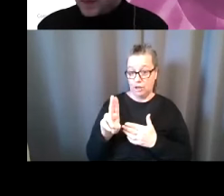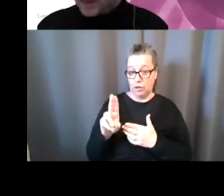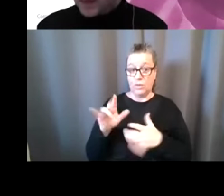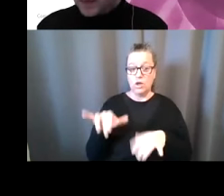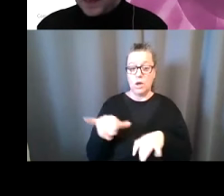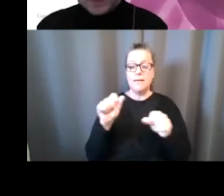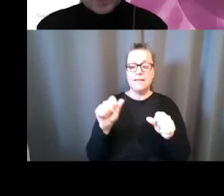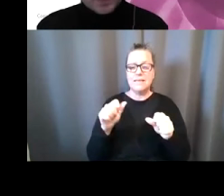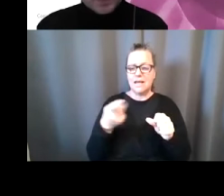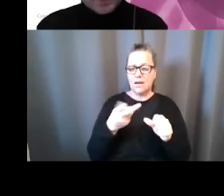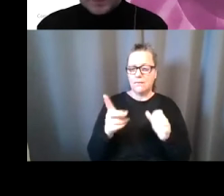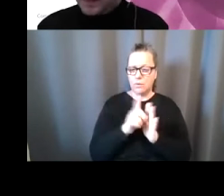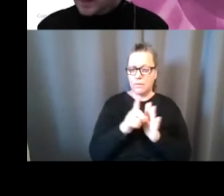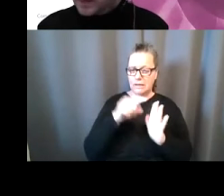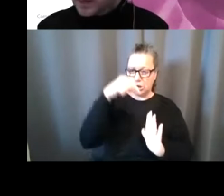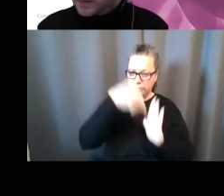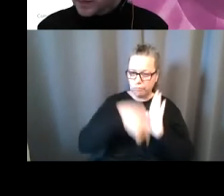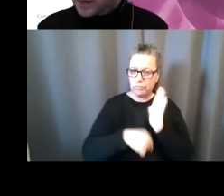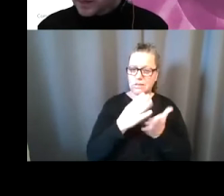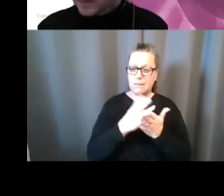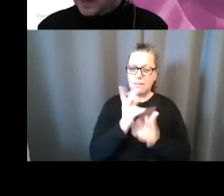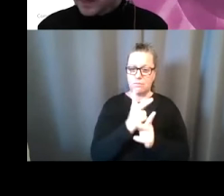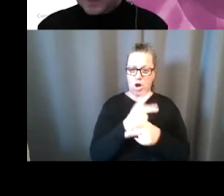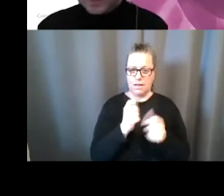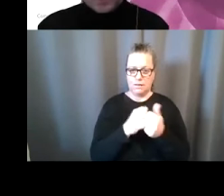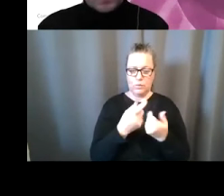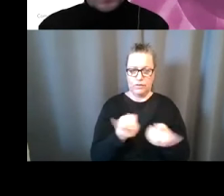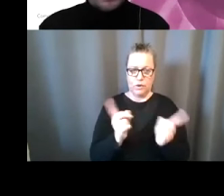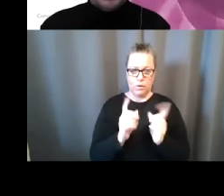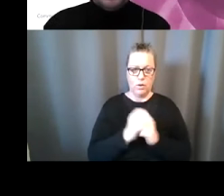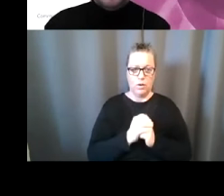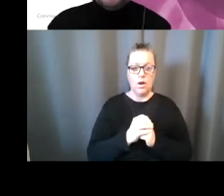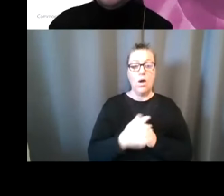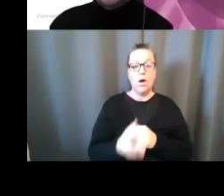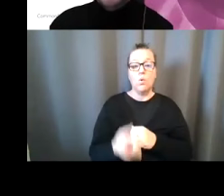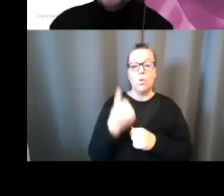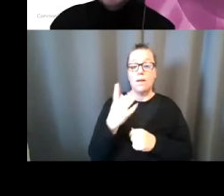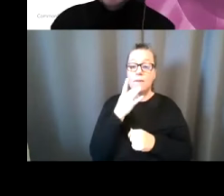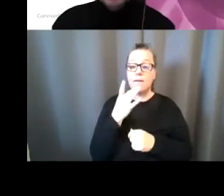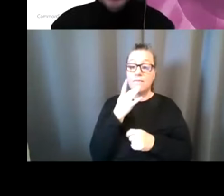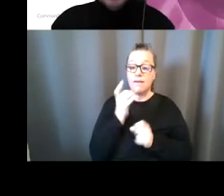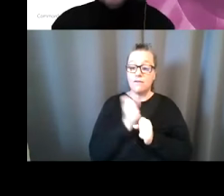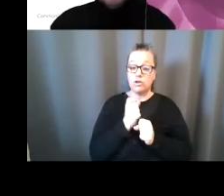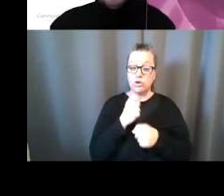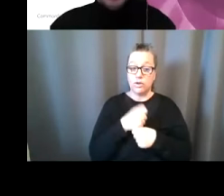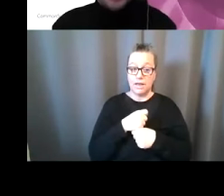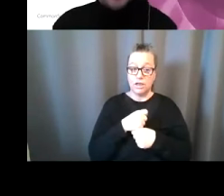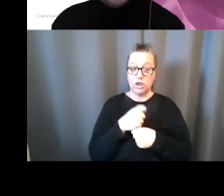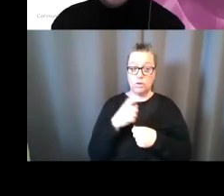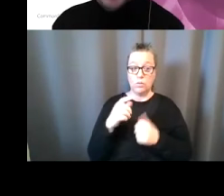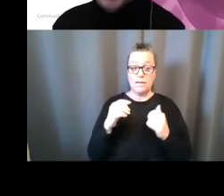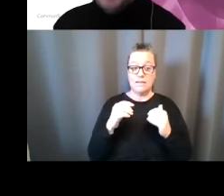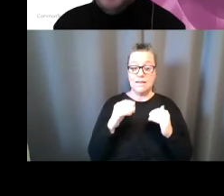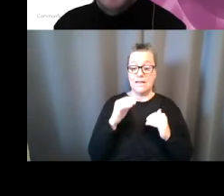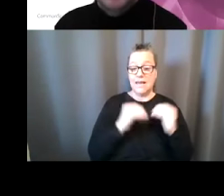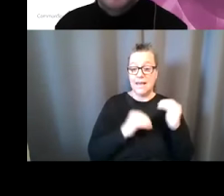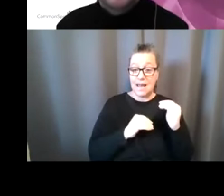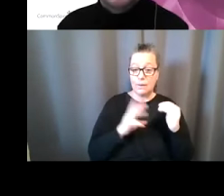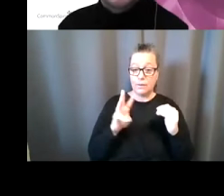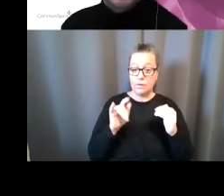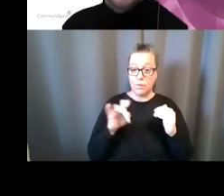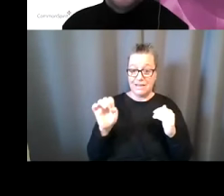to drill down into some of the products with you. So one of my favorite creations was the inequity waste wheel.